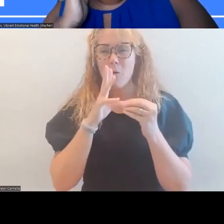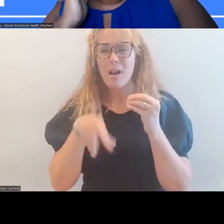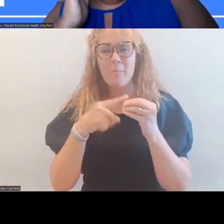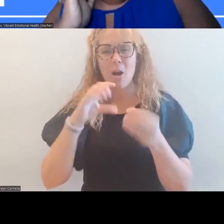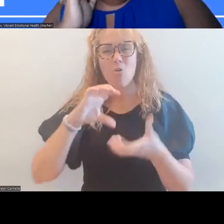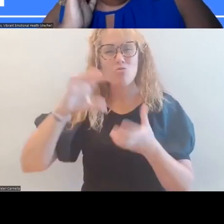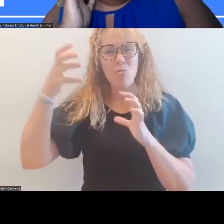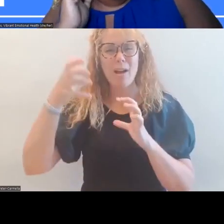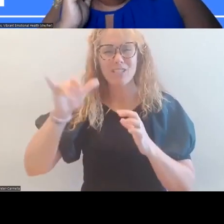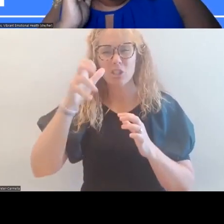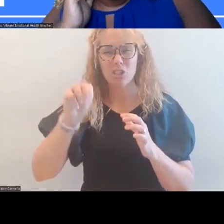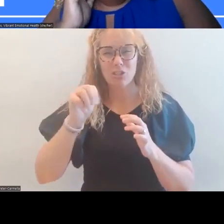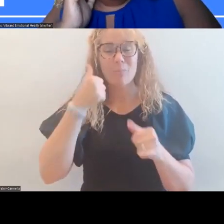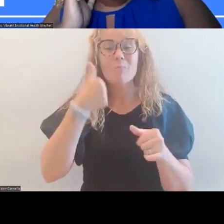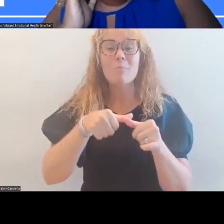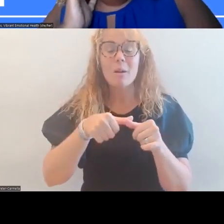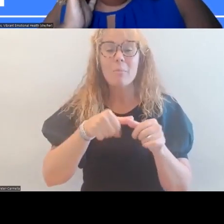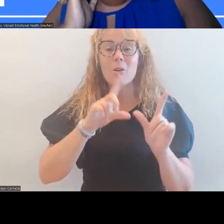Crisis Jam. Remember to go to